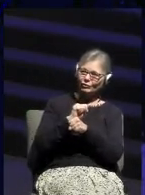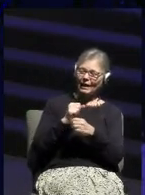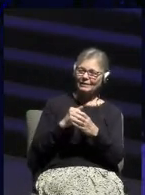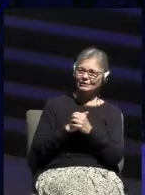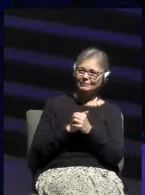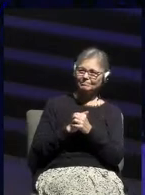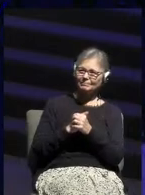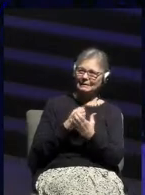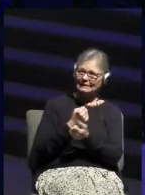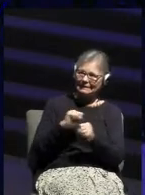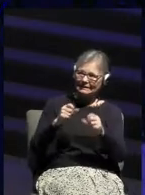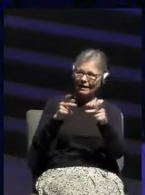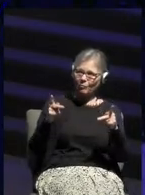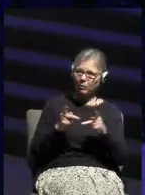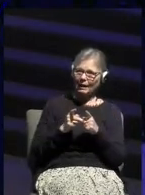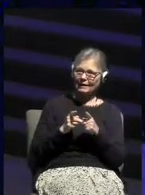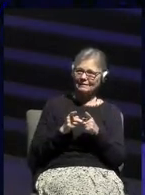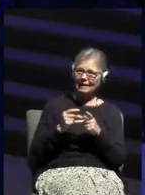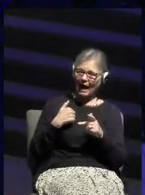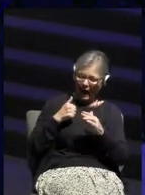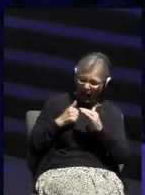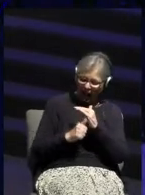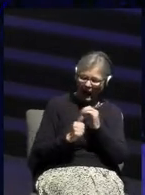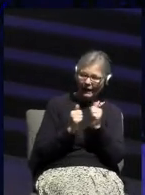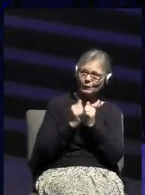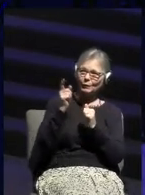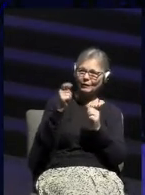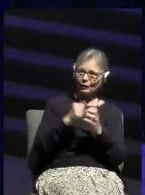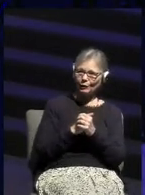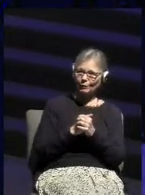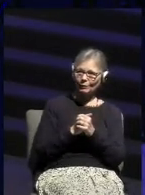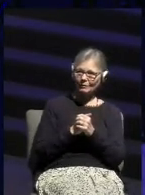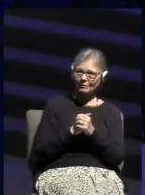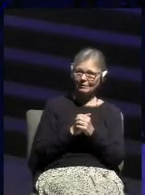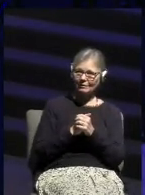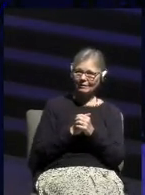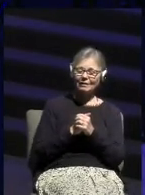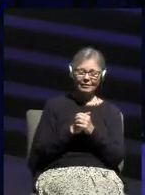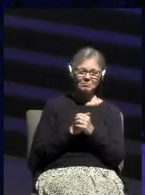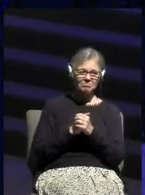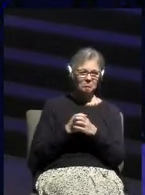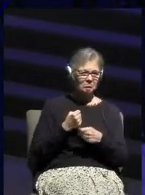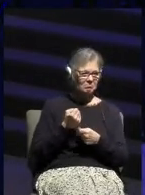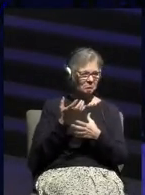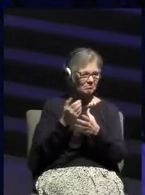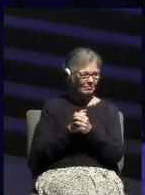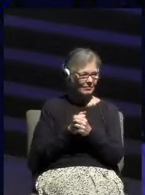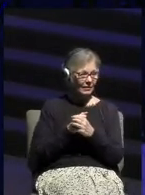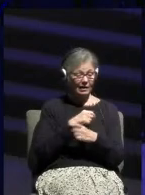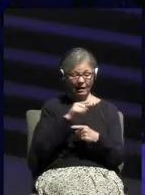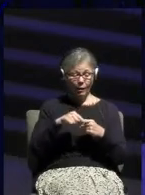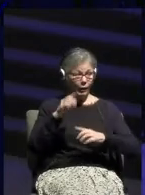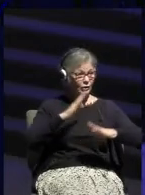is our hiding place. This is an expressive point that in times of trouble and times